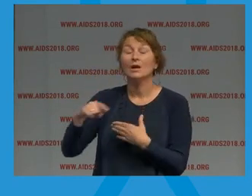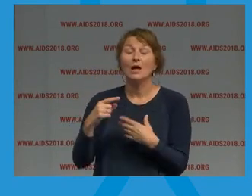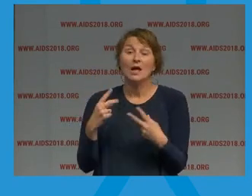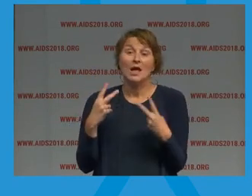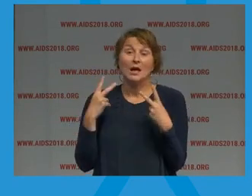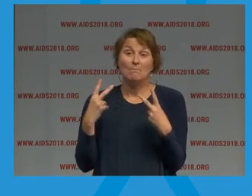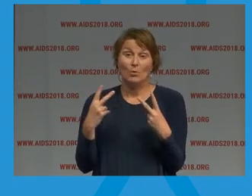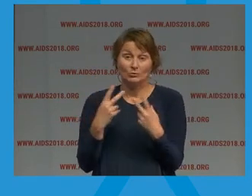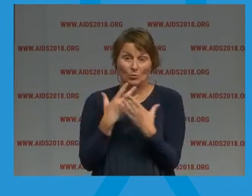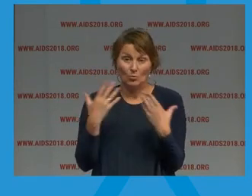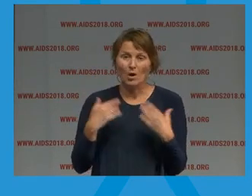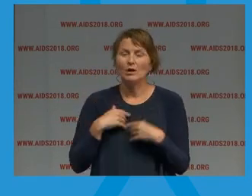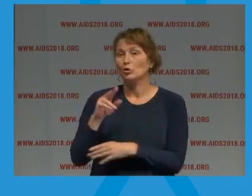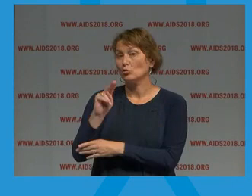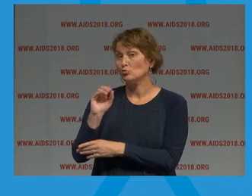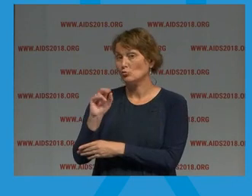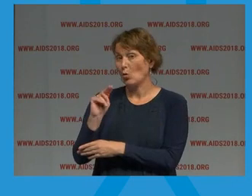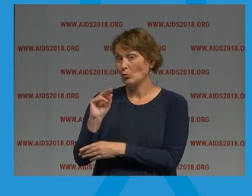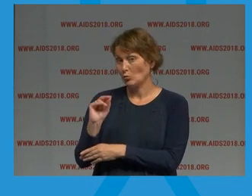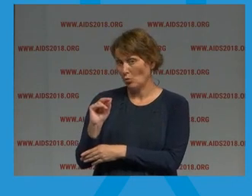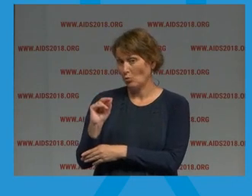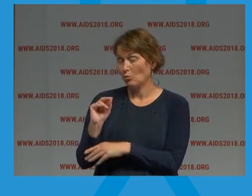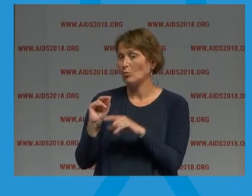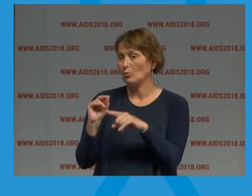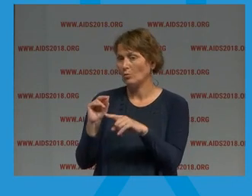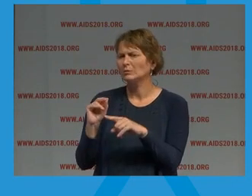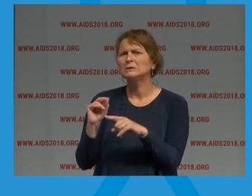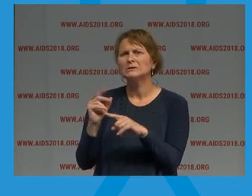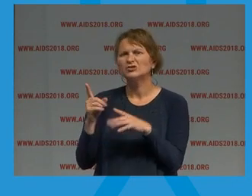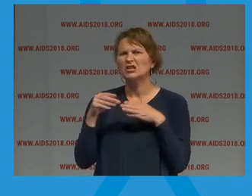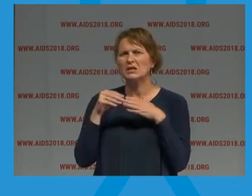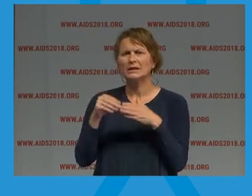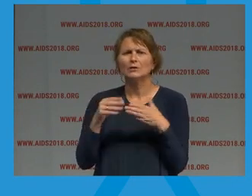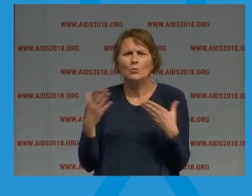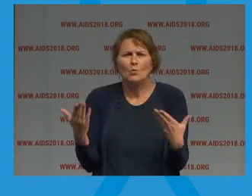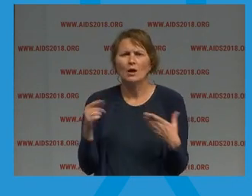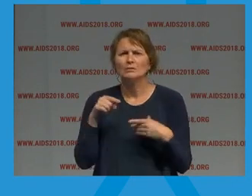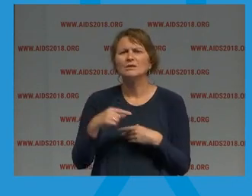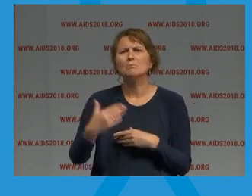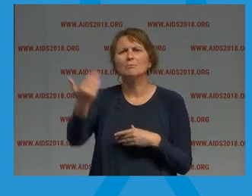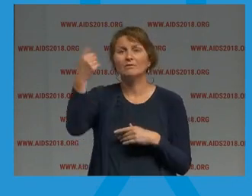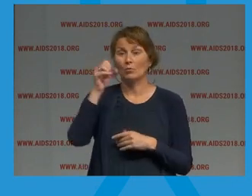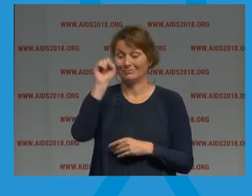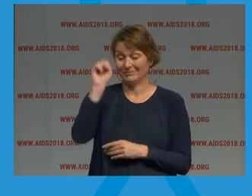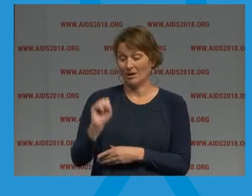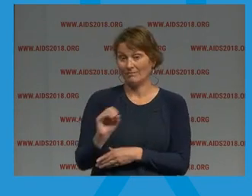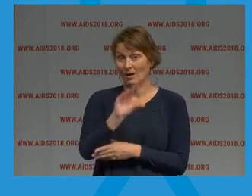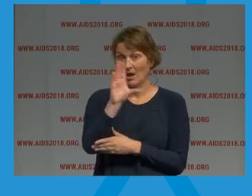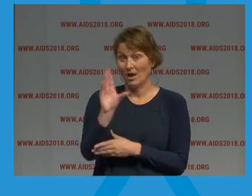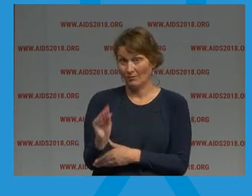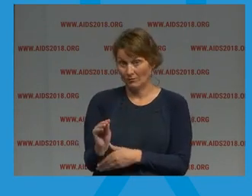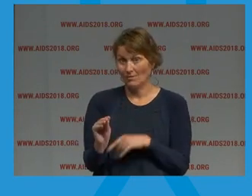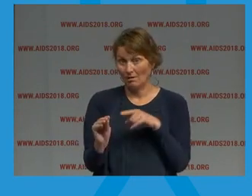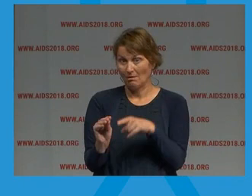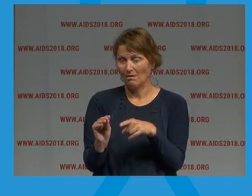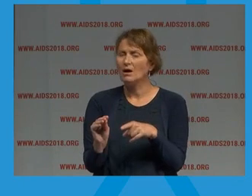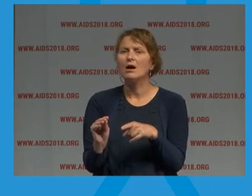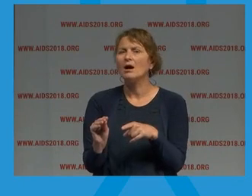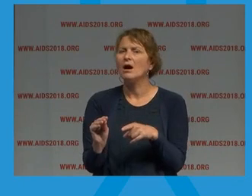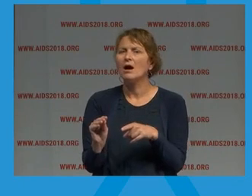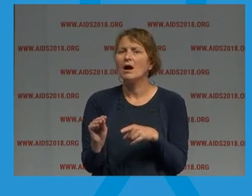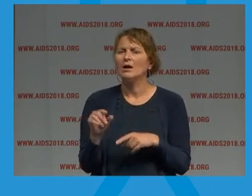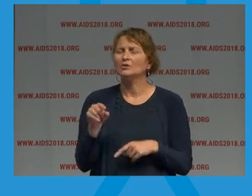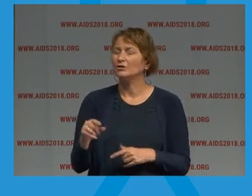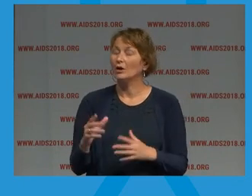partnership of Nono when she was in South Africa. There was not a truer